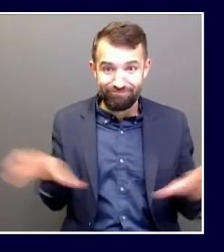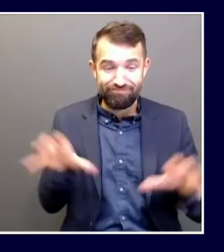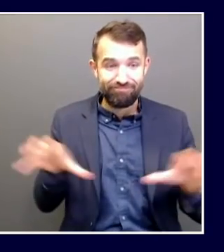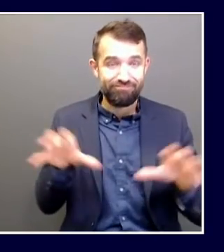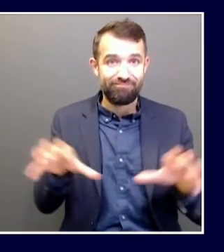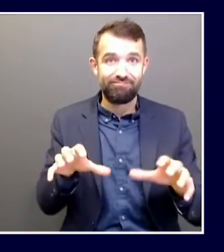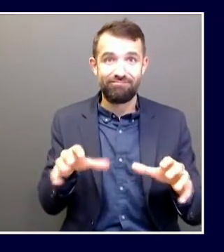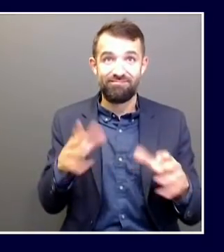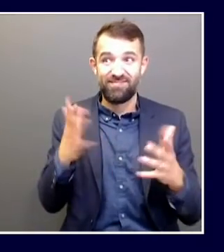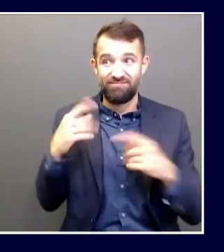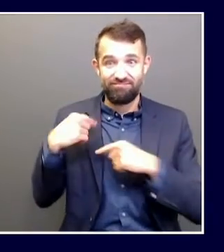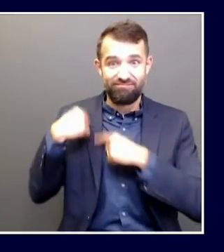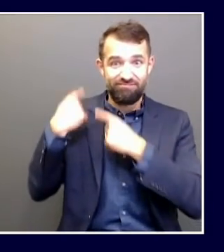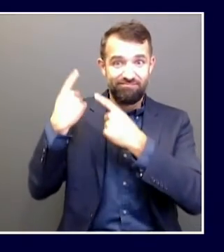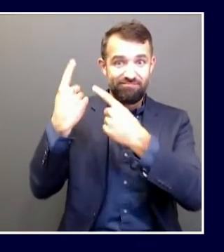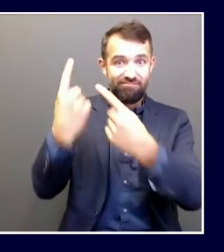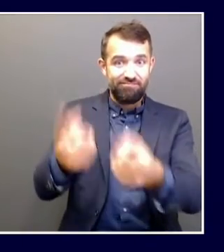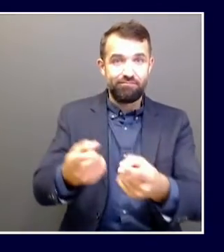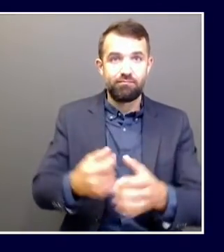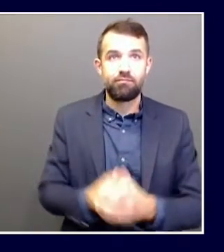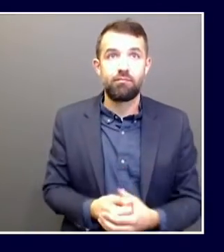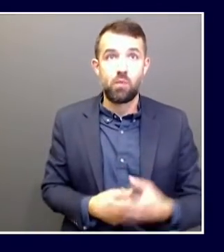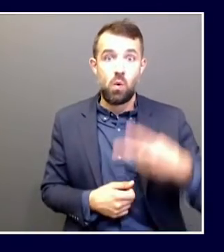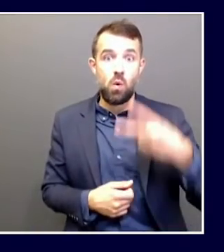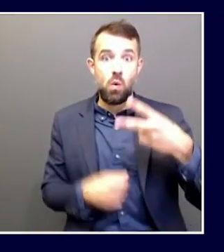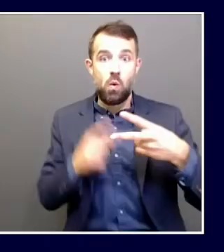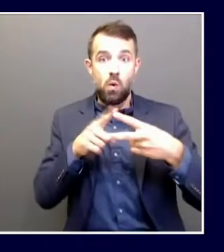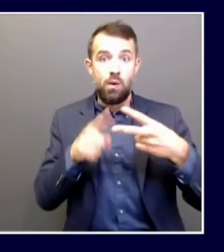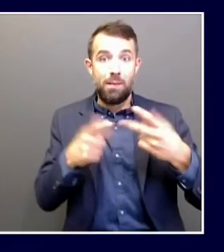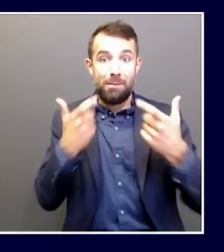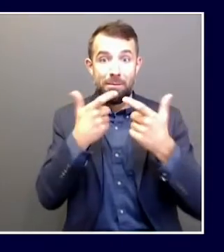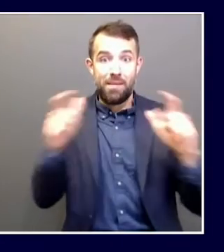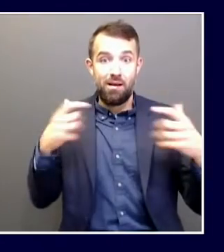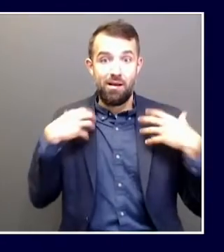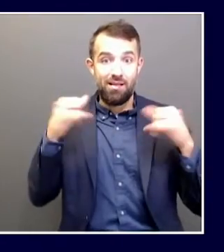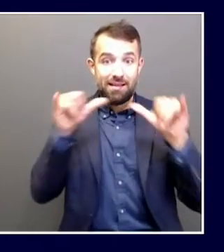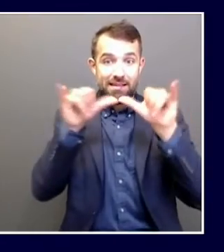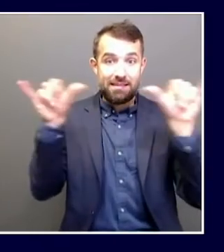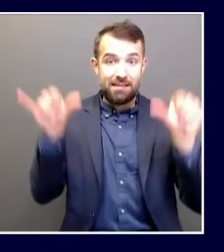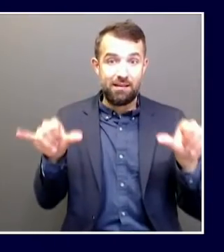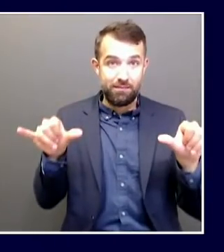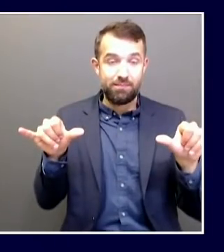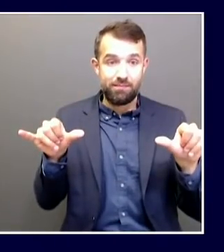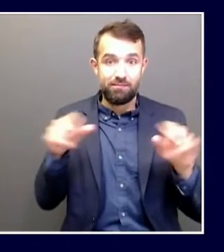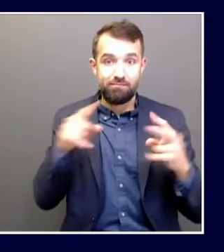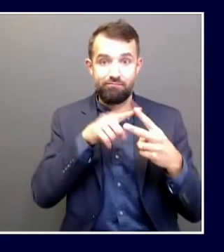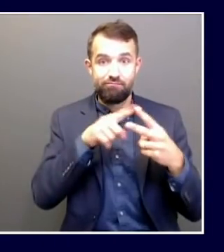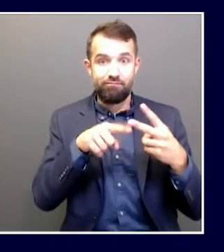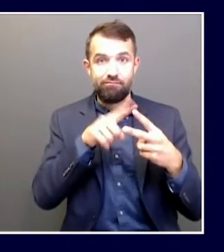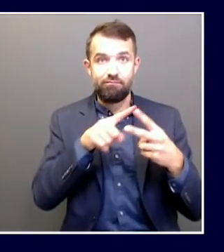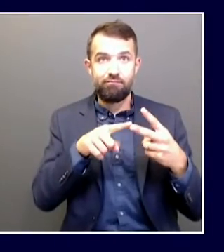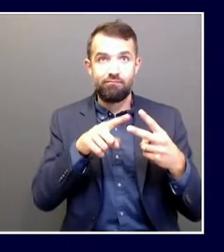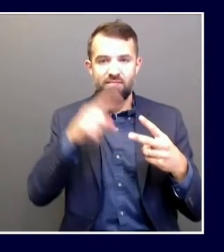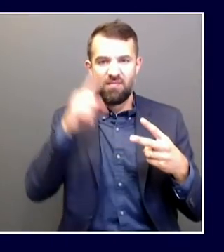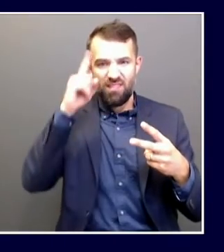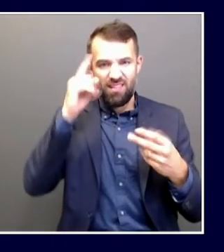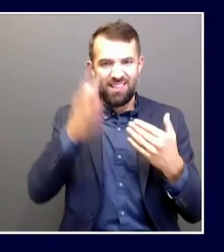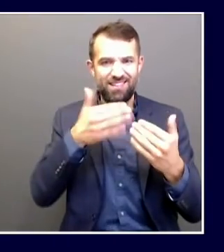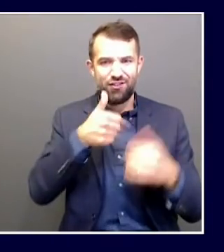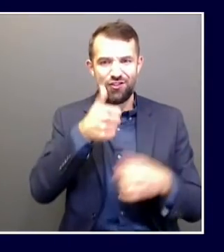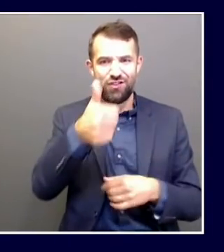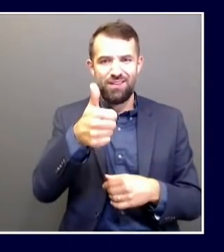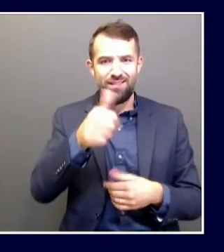two largest ones in the state, for them and their patient populations, it was just as easy for them to do the scheduling